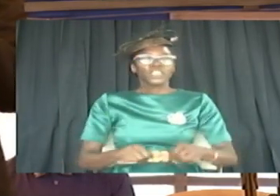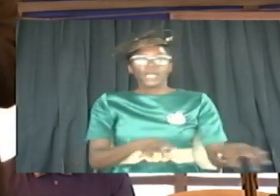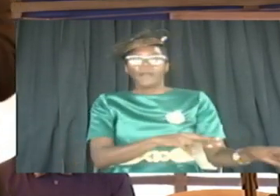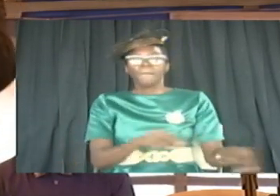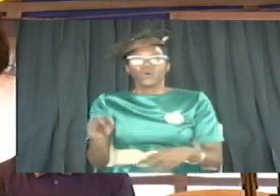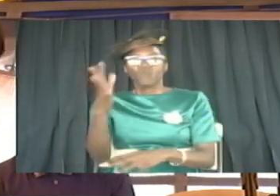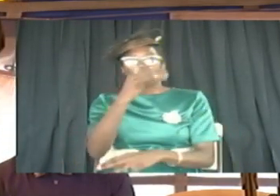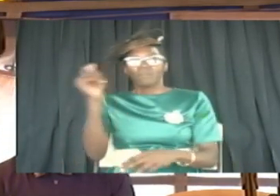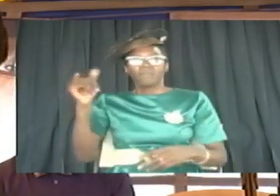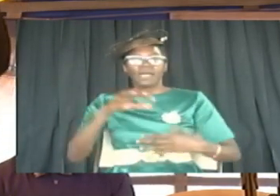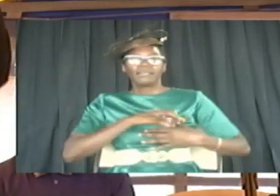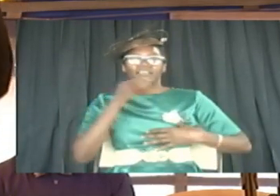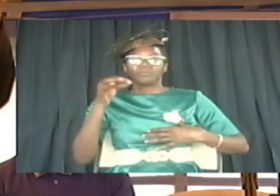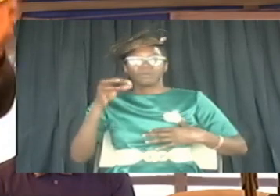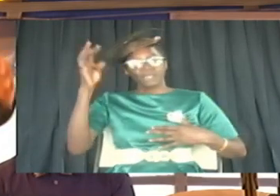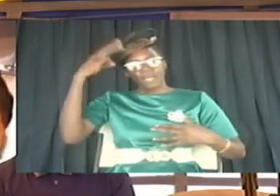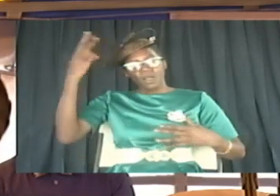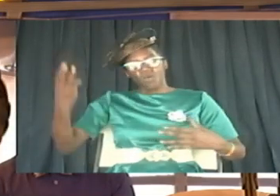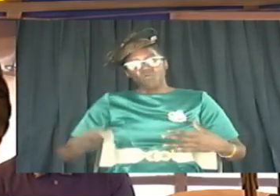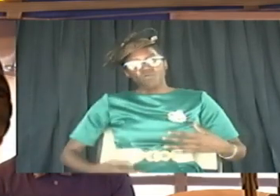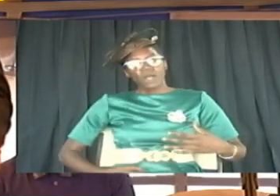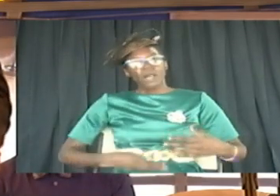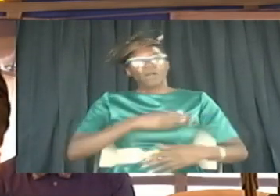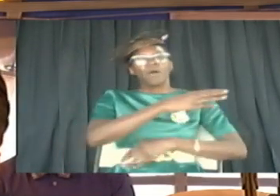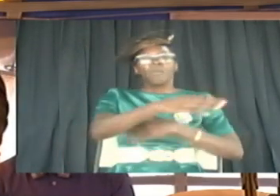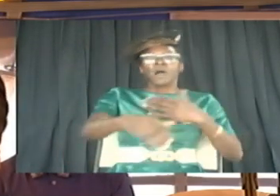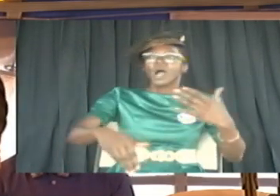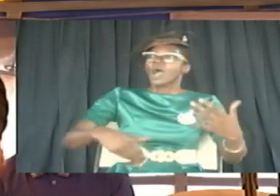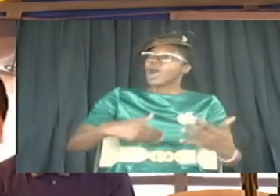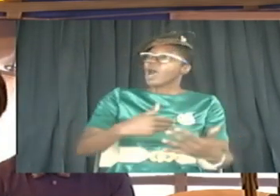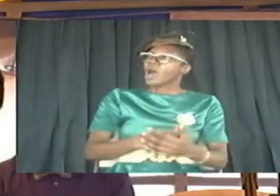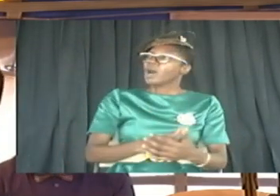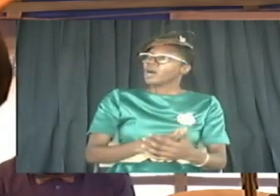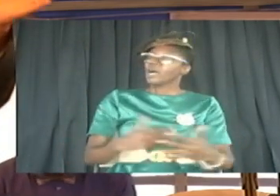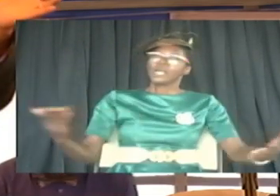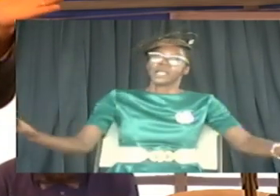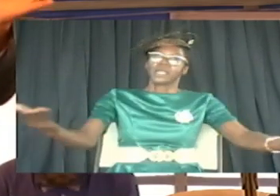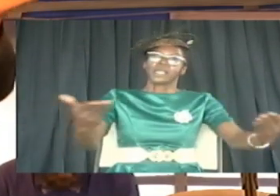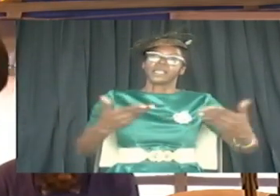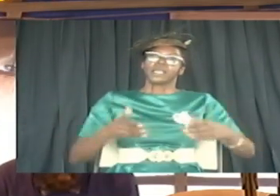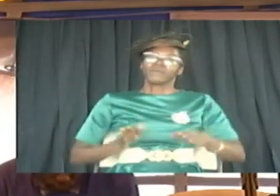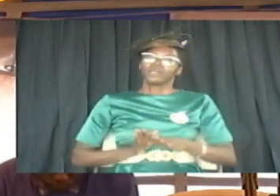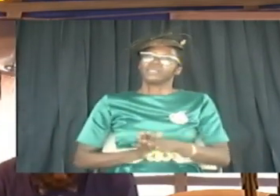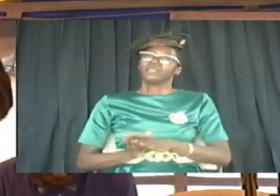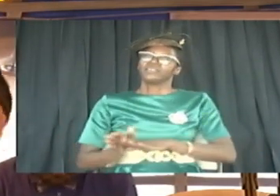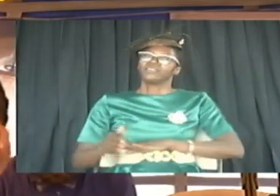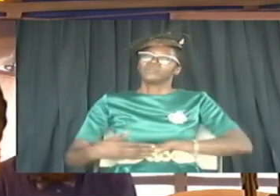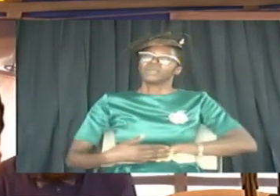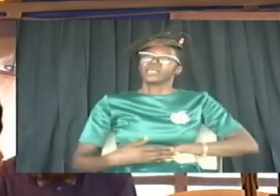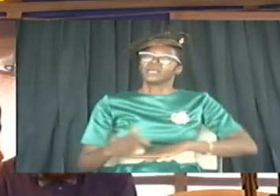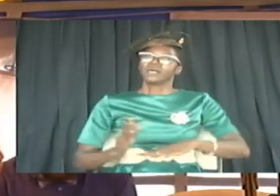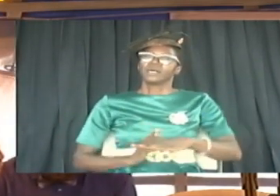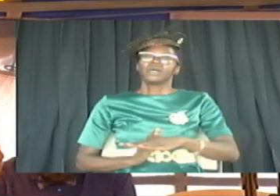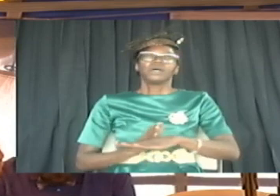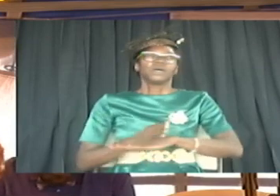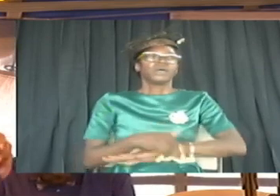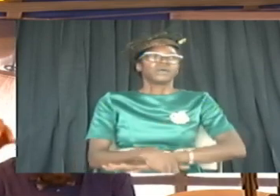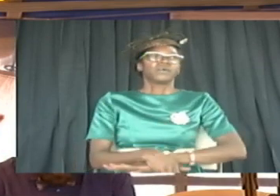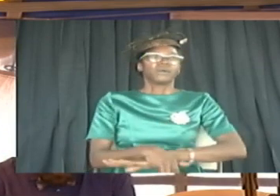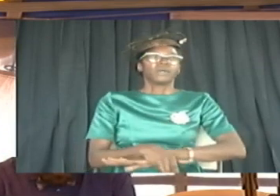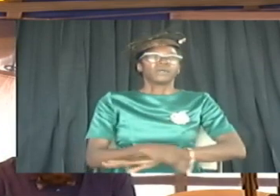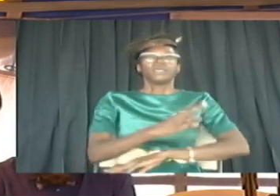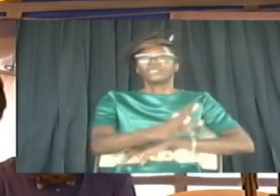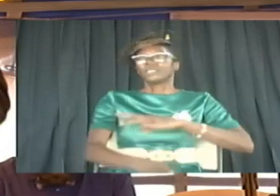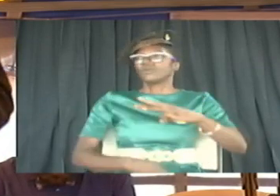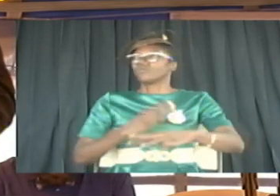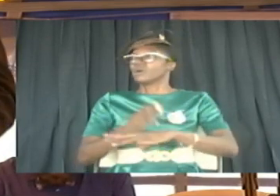me welcome all of us, amen, here in Jamaica, right across the world,